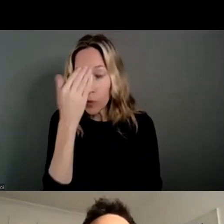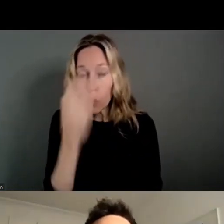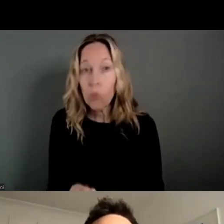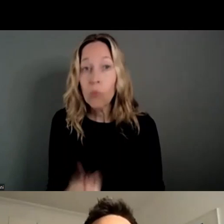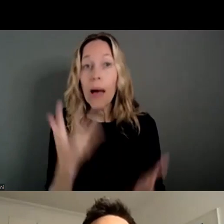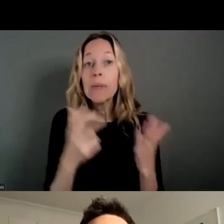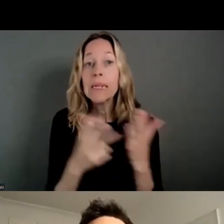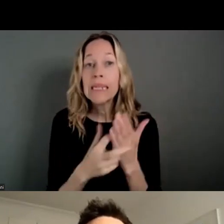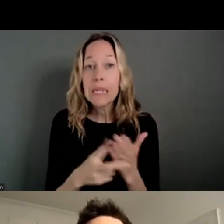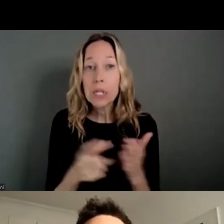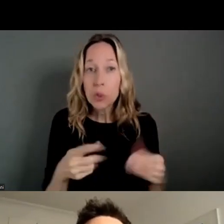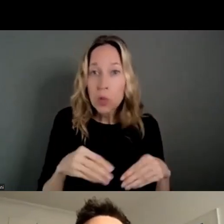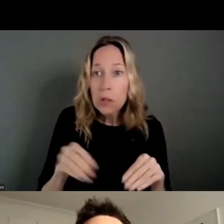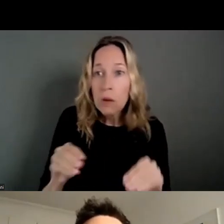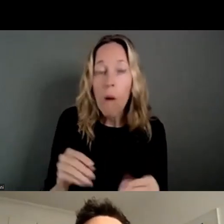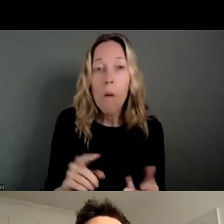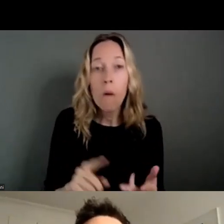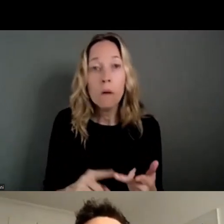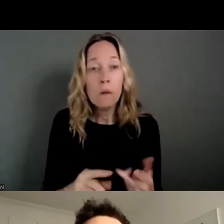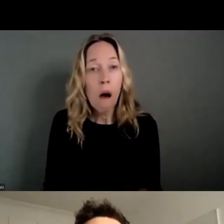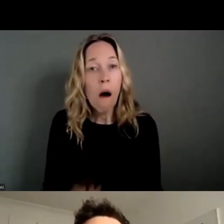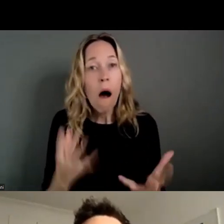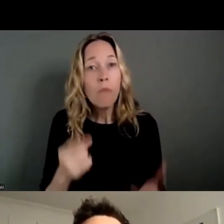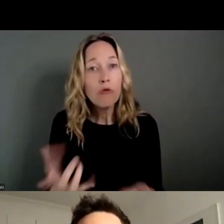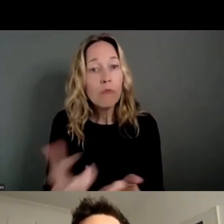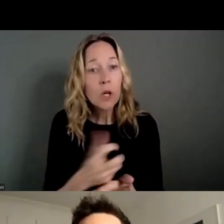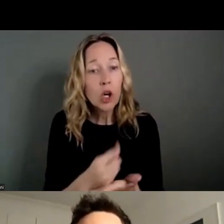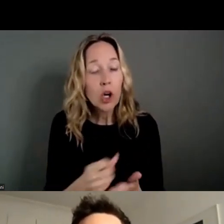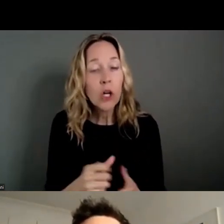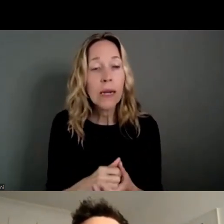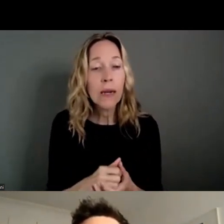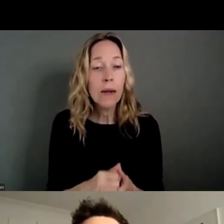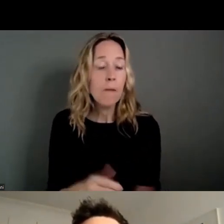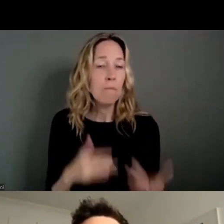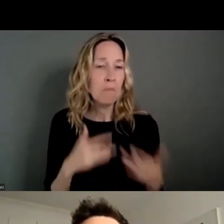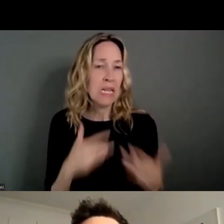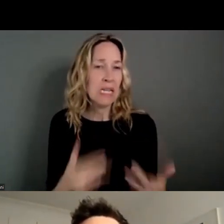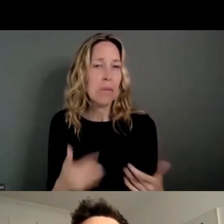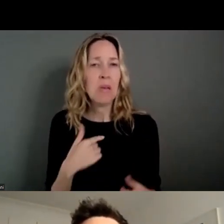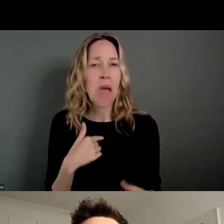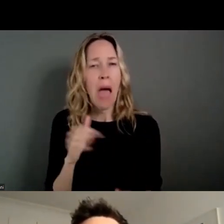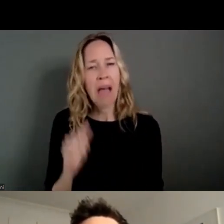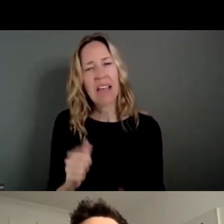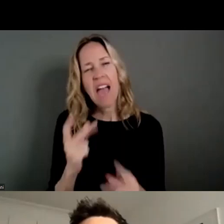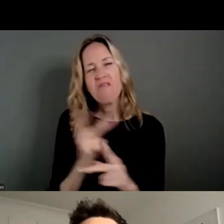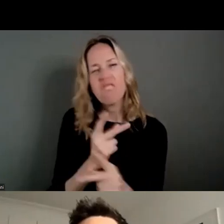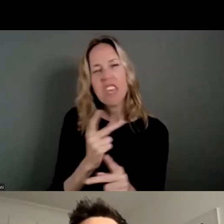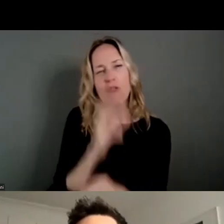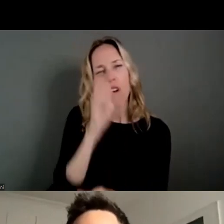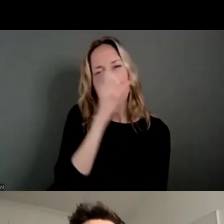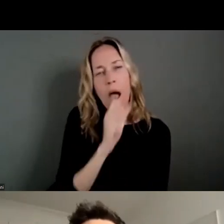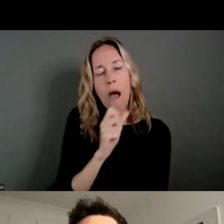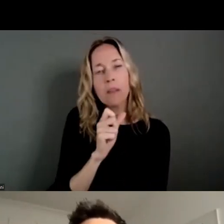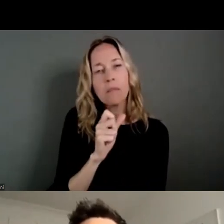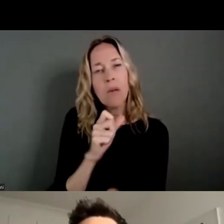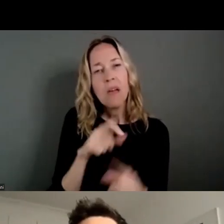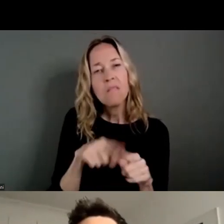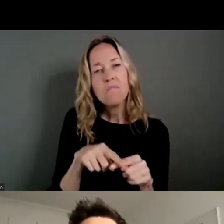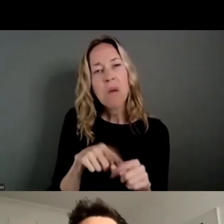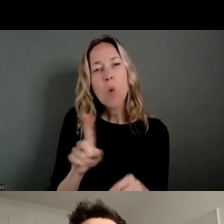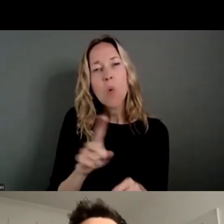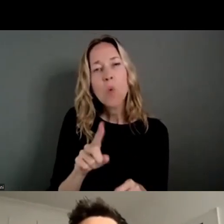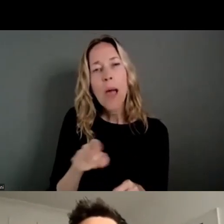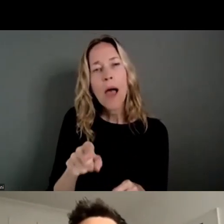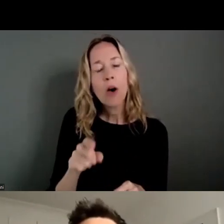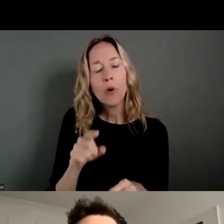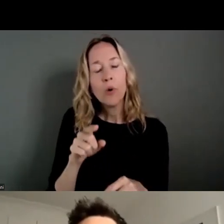usually discern from the venues that you provide that, you know, kind of what the size rooms are. But I think this is a much more of a hard